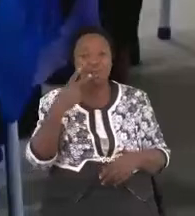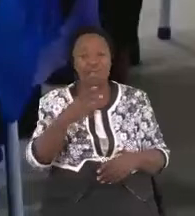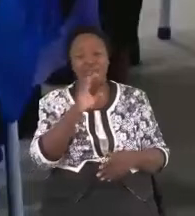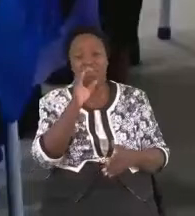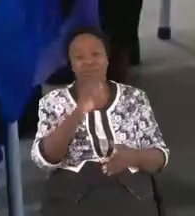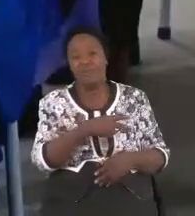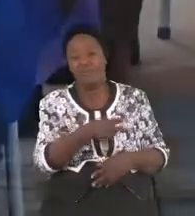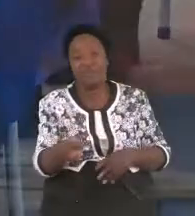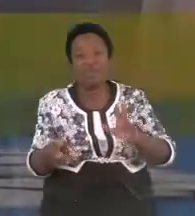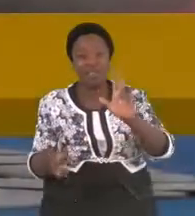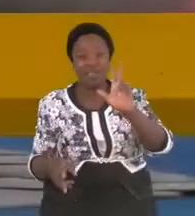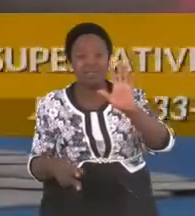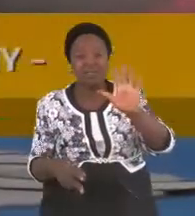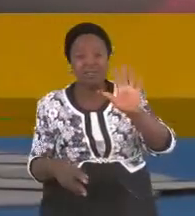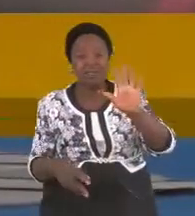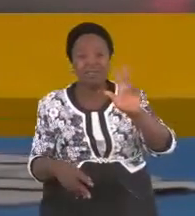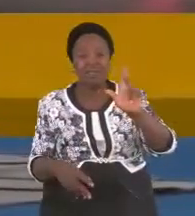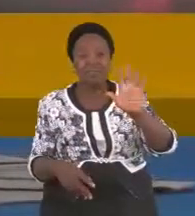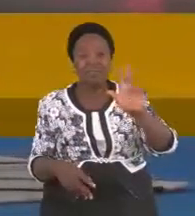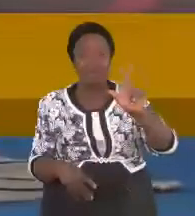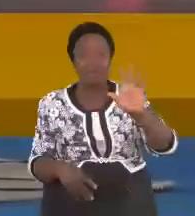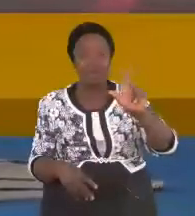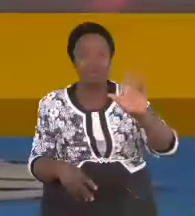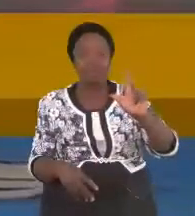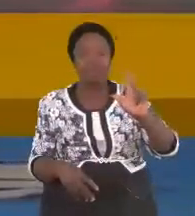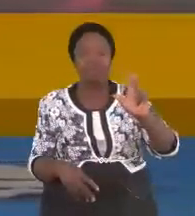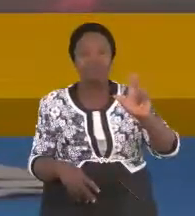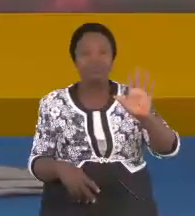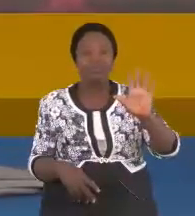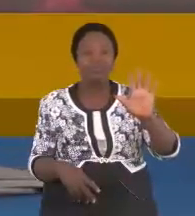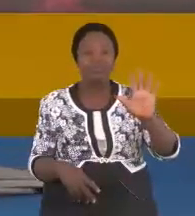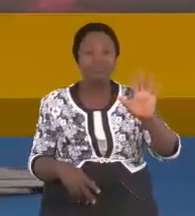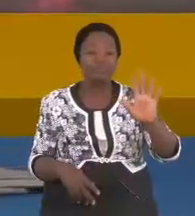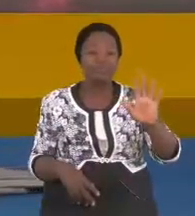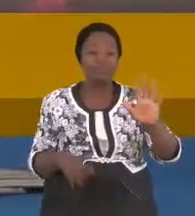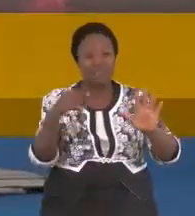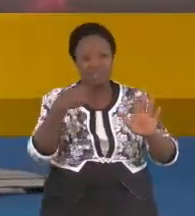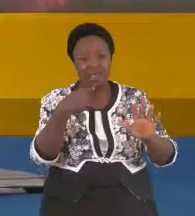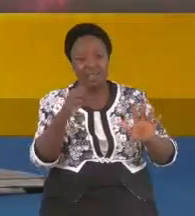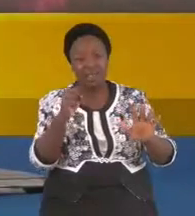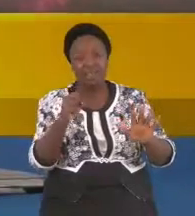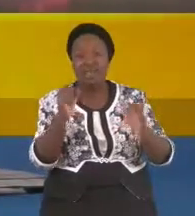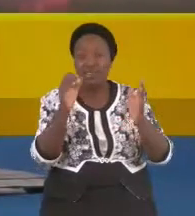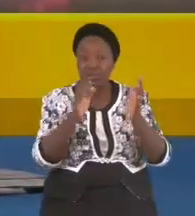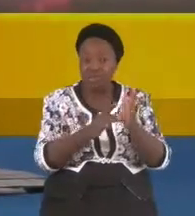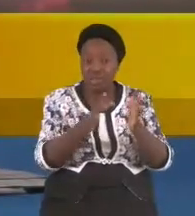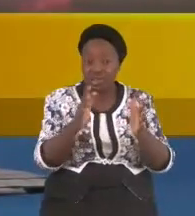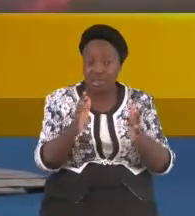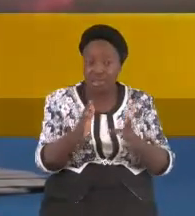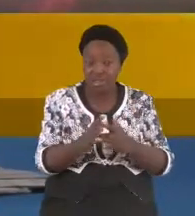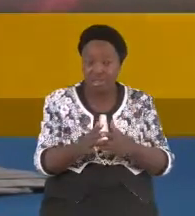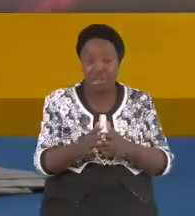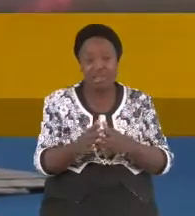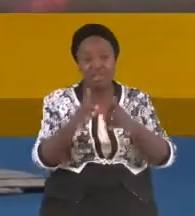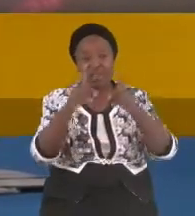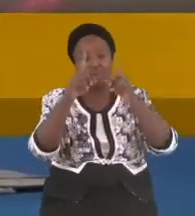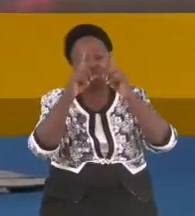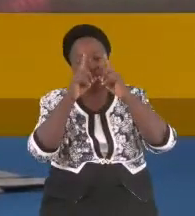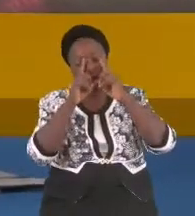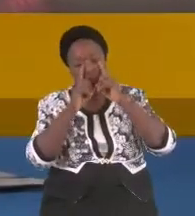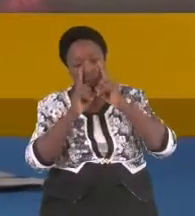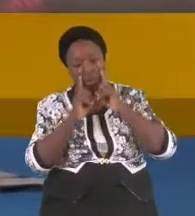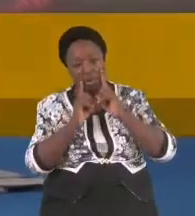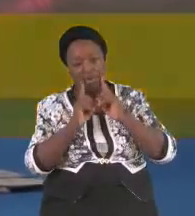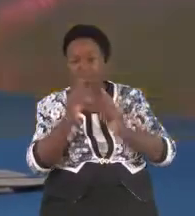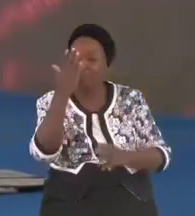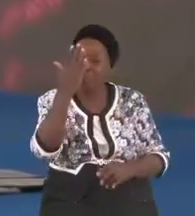35. In chapter 11, verse 35, it says, Jesus wept. Why? He had